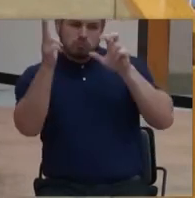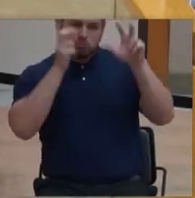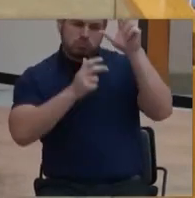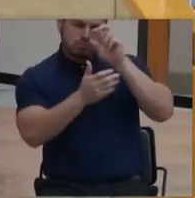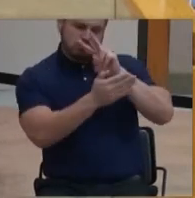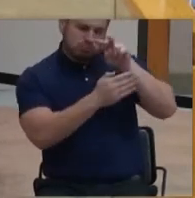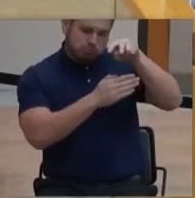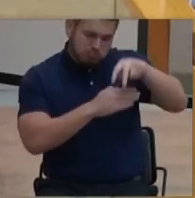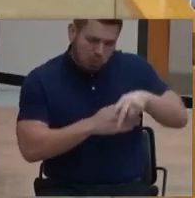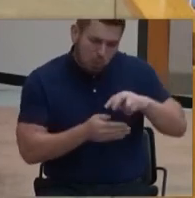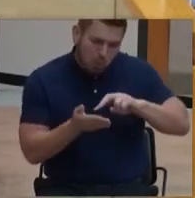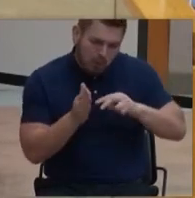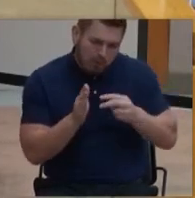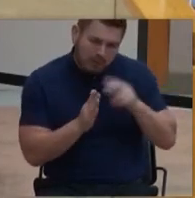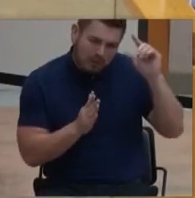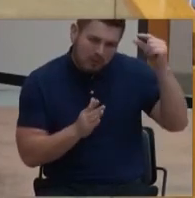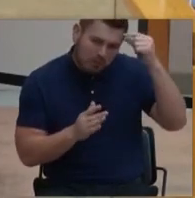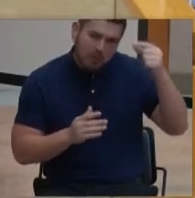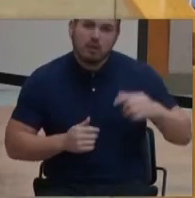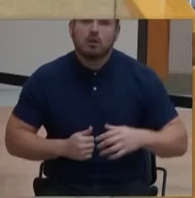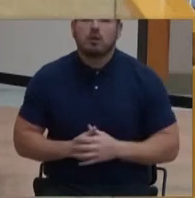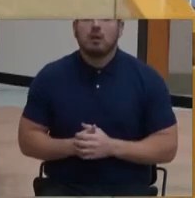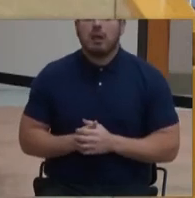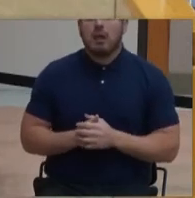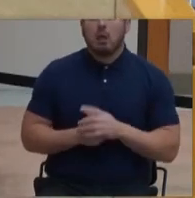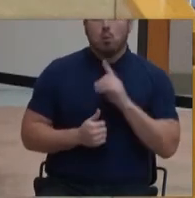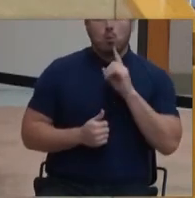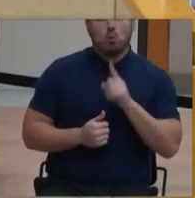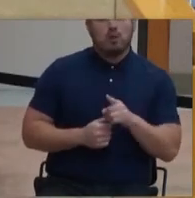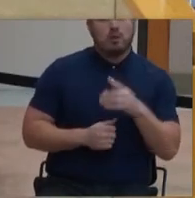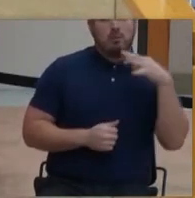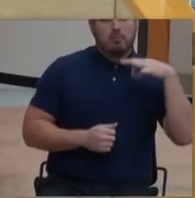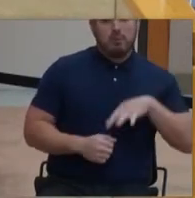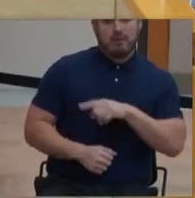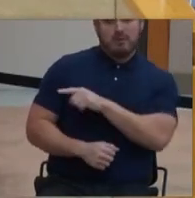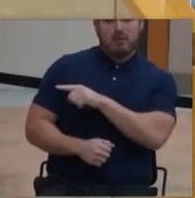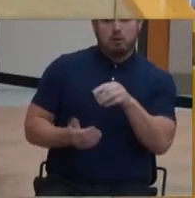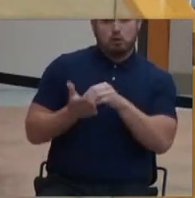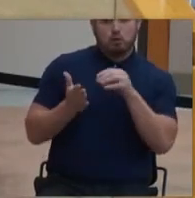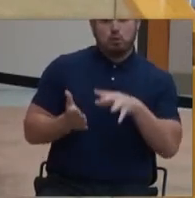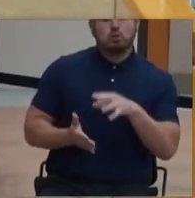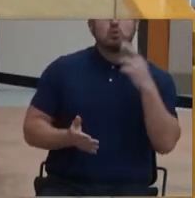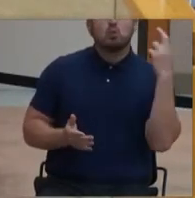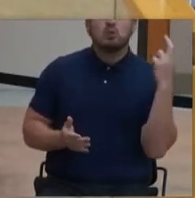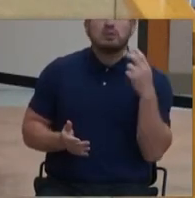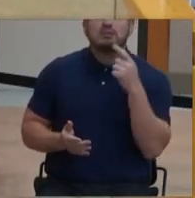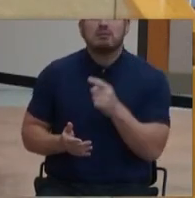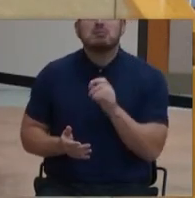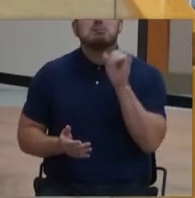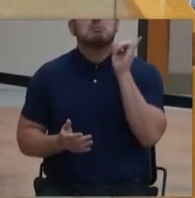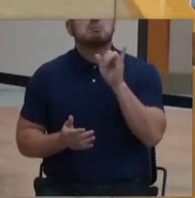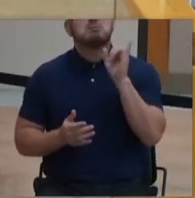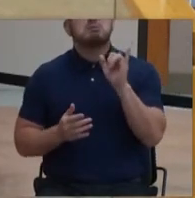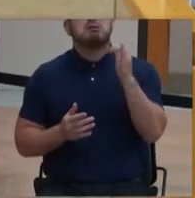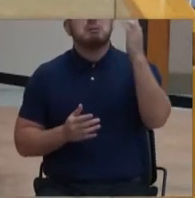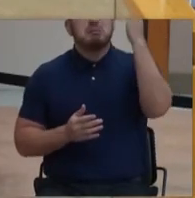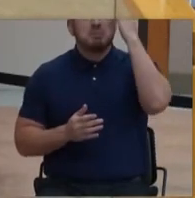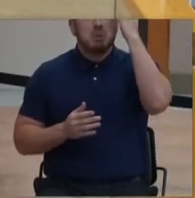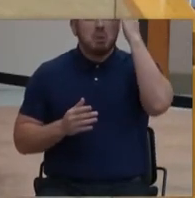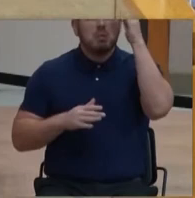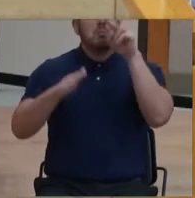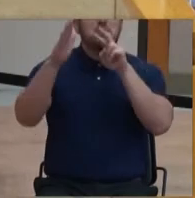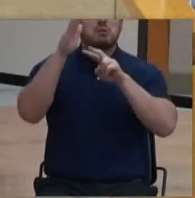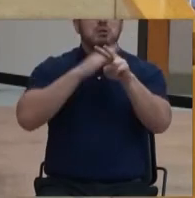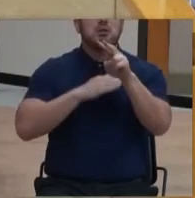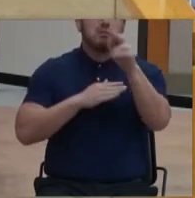This really helped our Jaguars because it gave them a sense of what the future is going to be like and how the